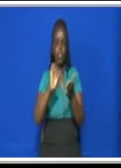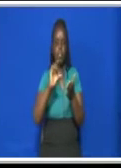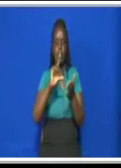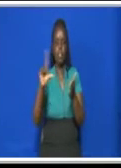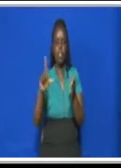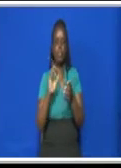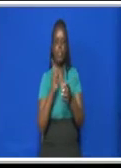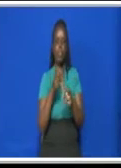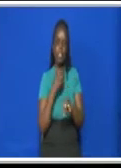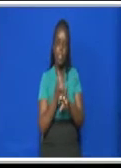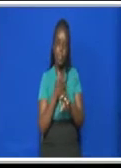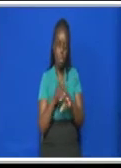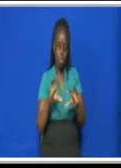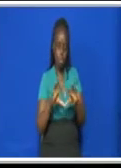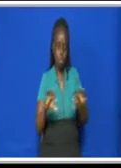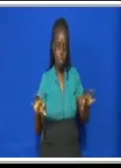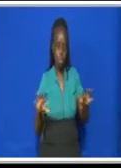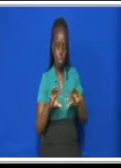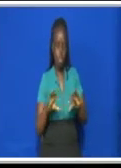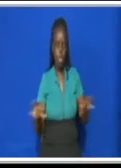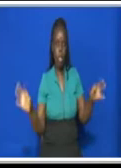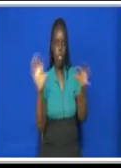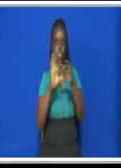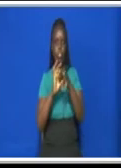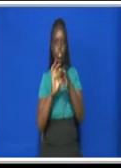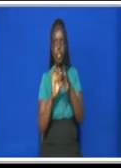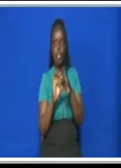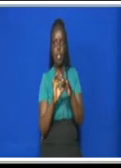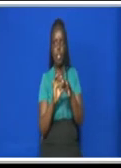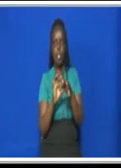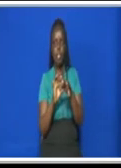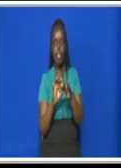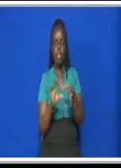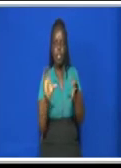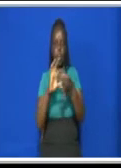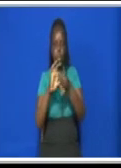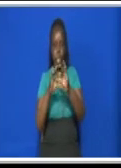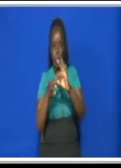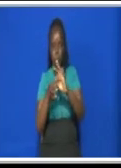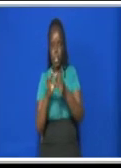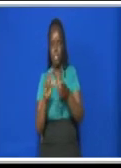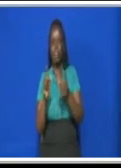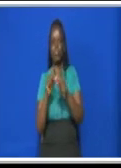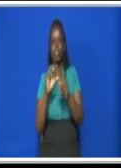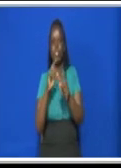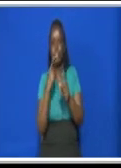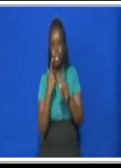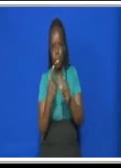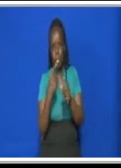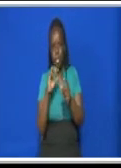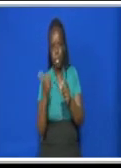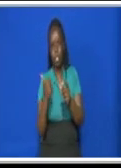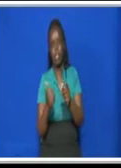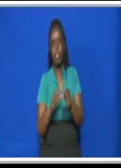metal rods are joined, are connected to each other using